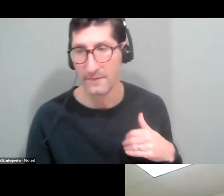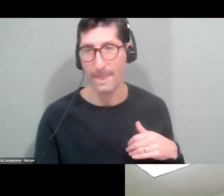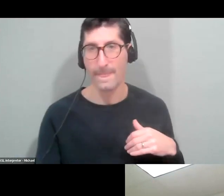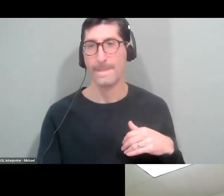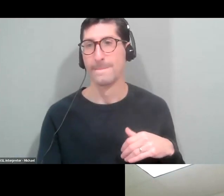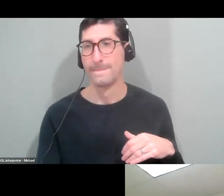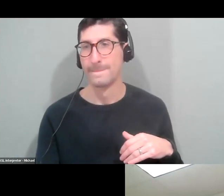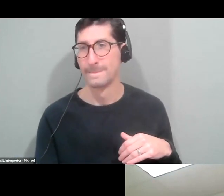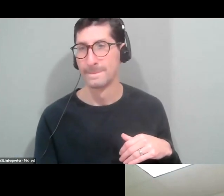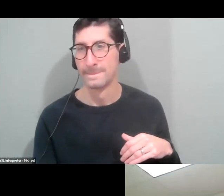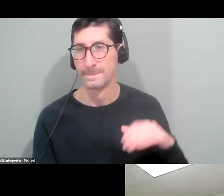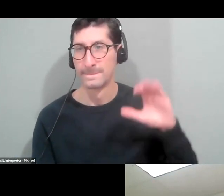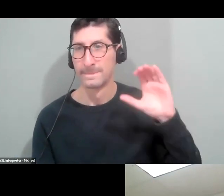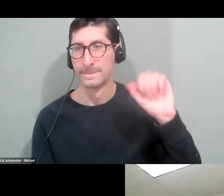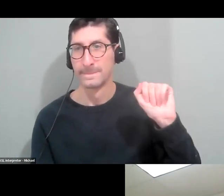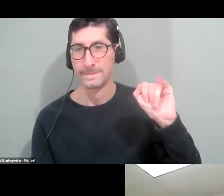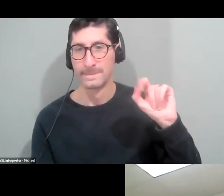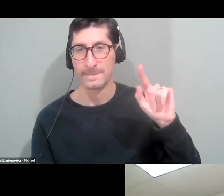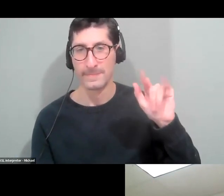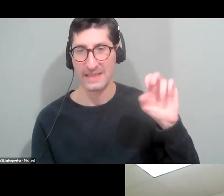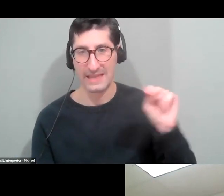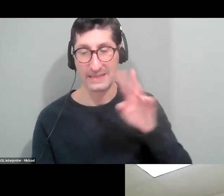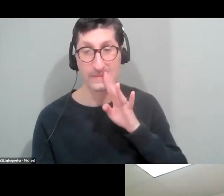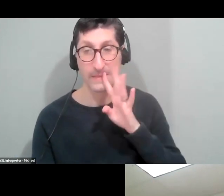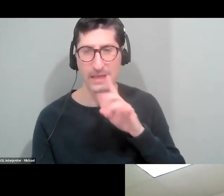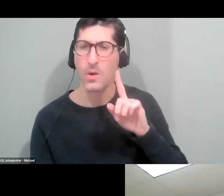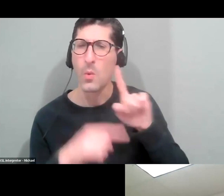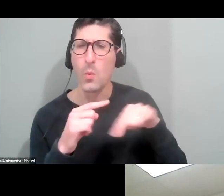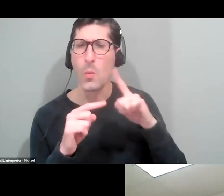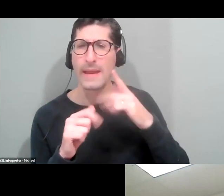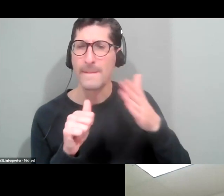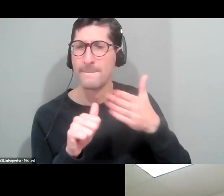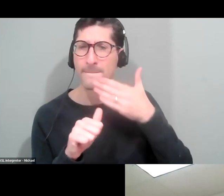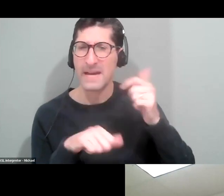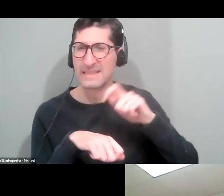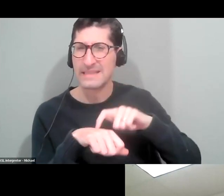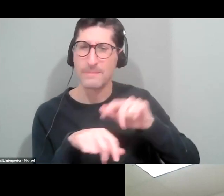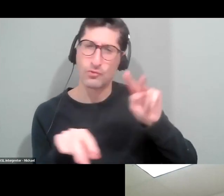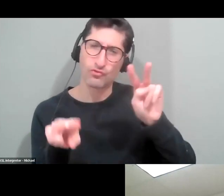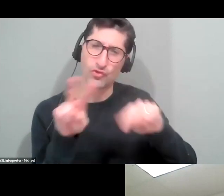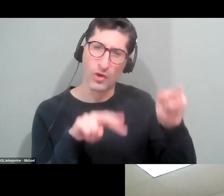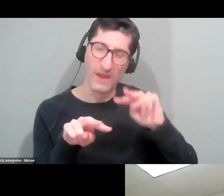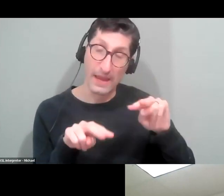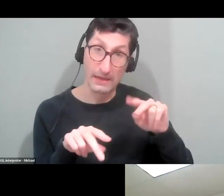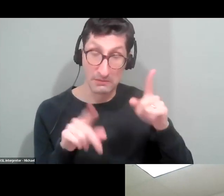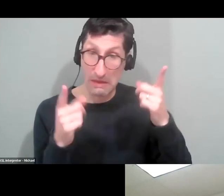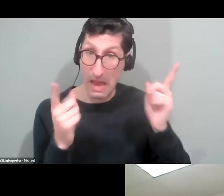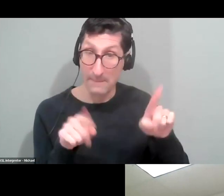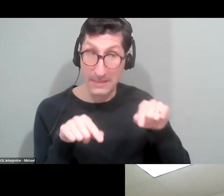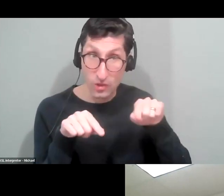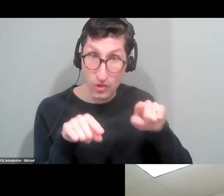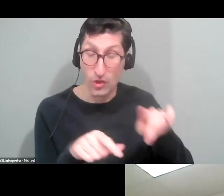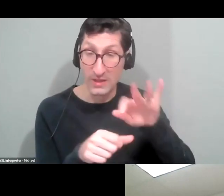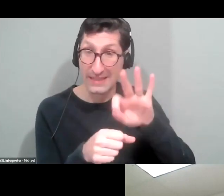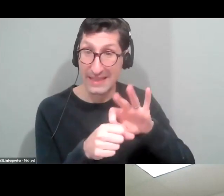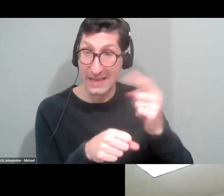So Brianna wants to know, when is the best time to survey a polling place? Should this be done on the day of election or day